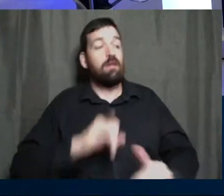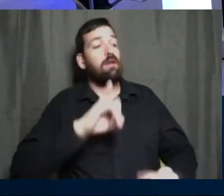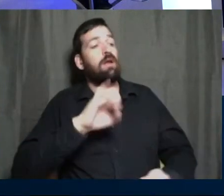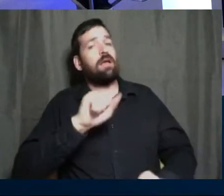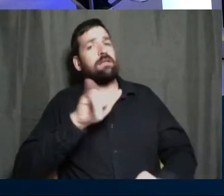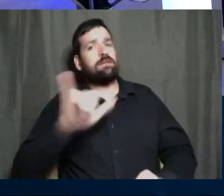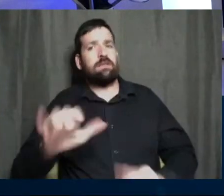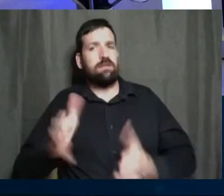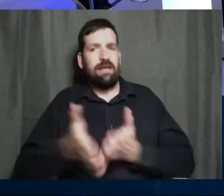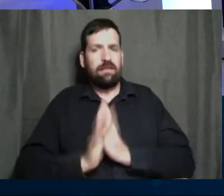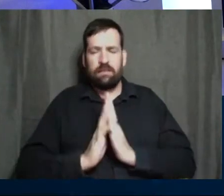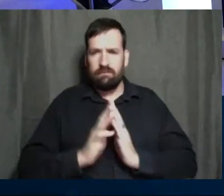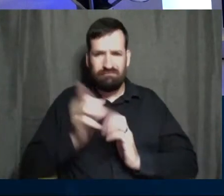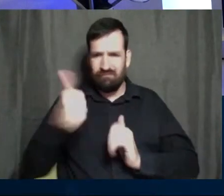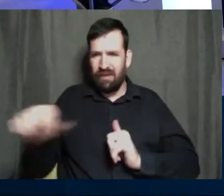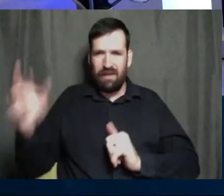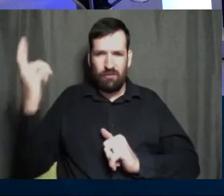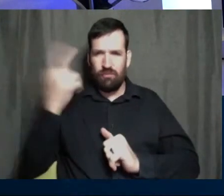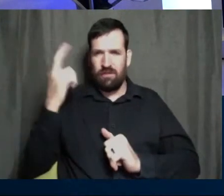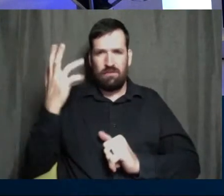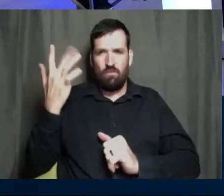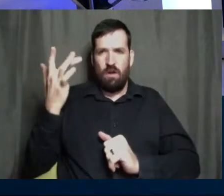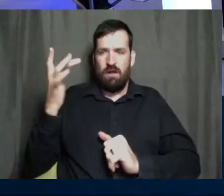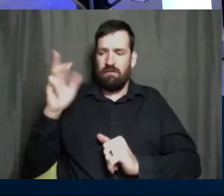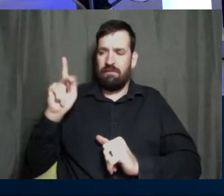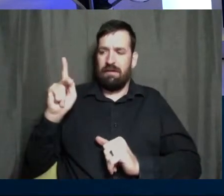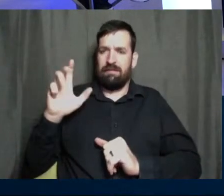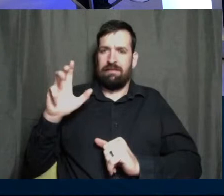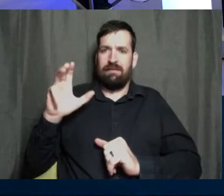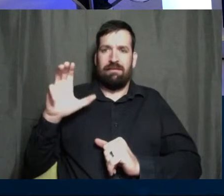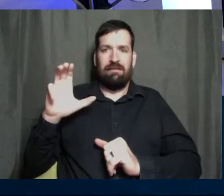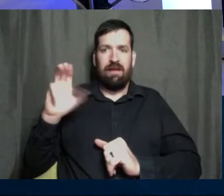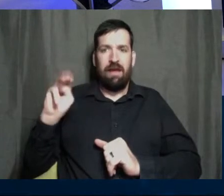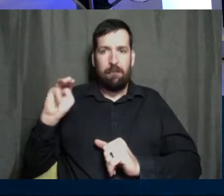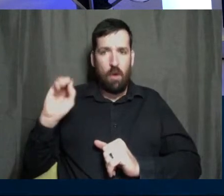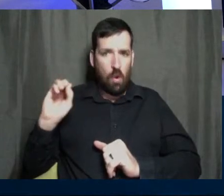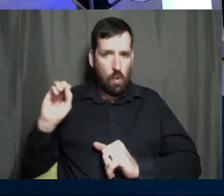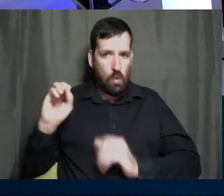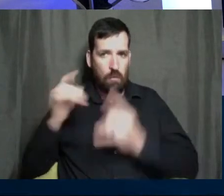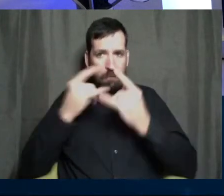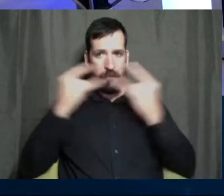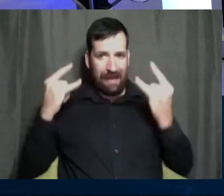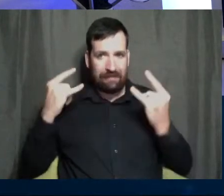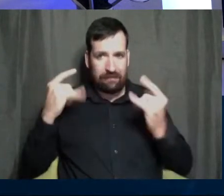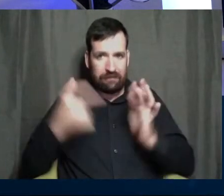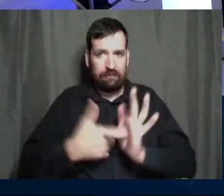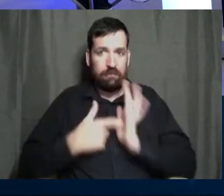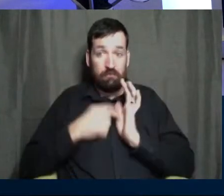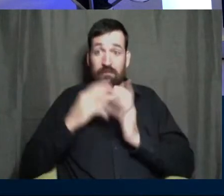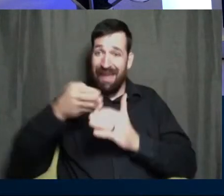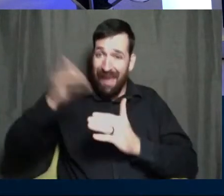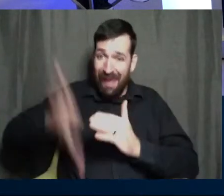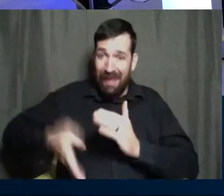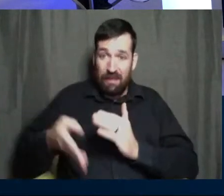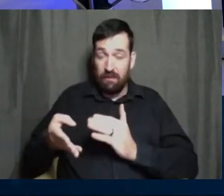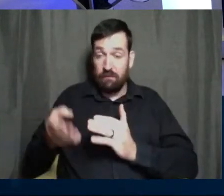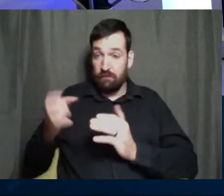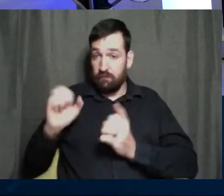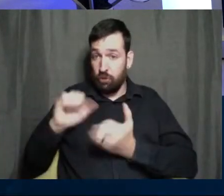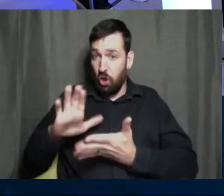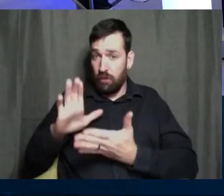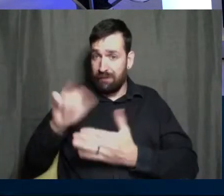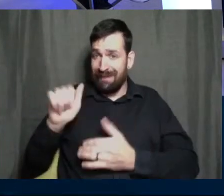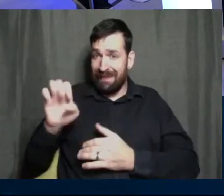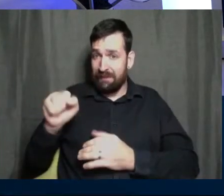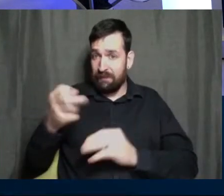might think that the end of the KCMO's mask mandate might cause an increase in cases? And he follows that up with that